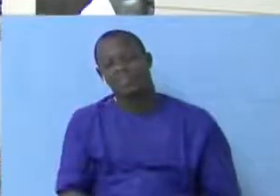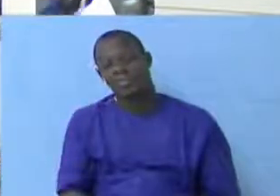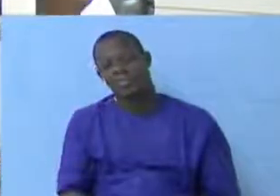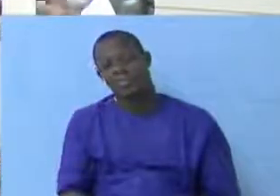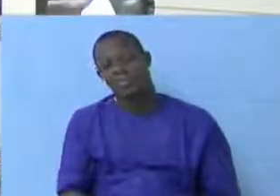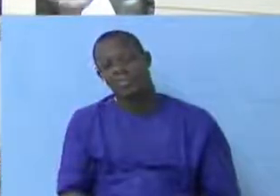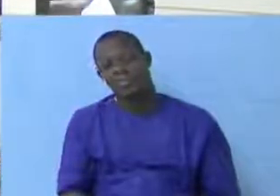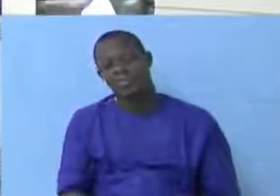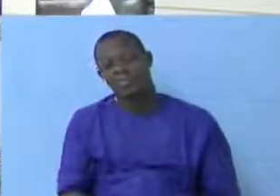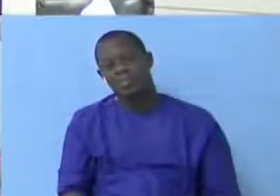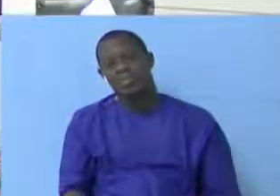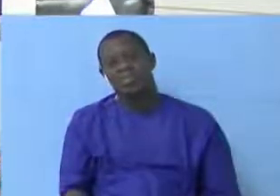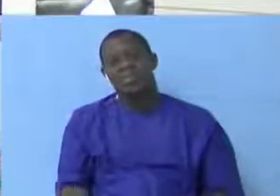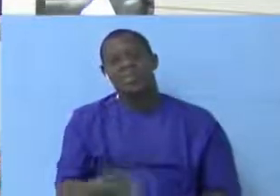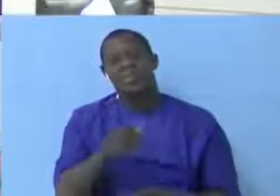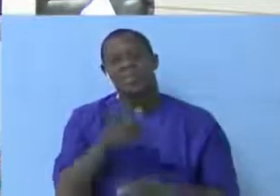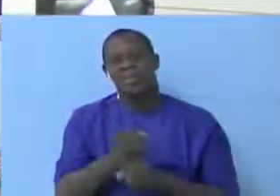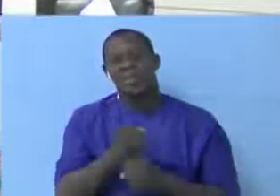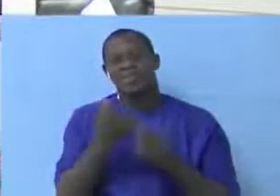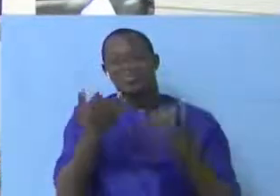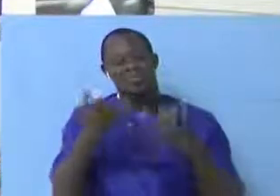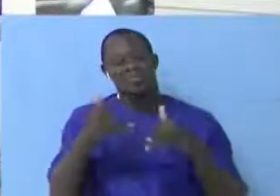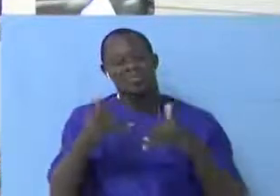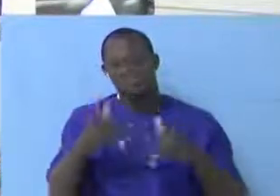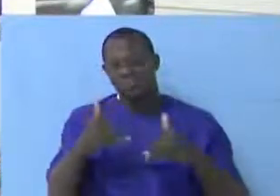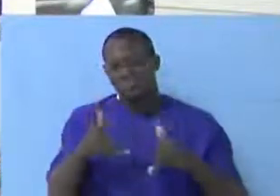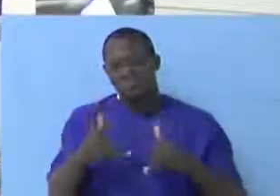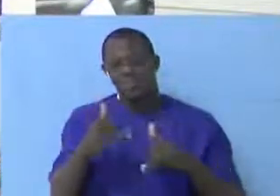the retardedness it has taken this country,